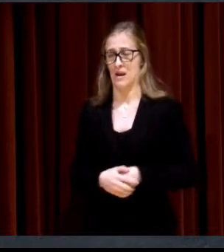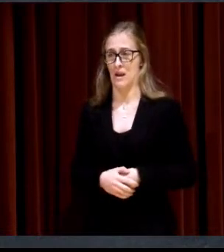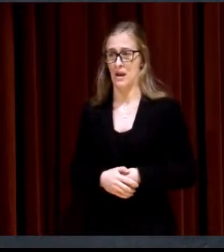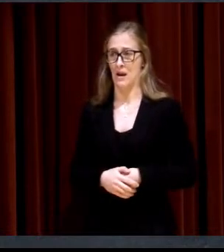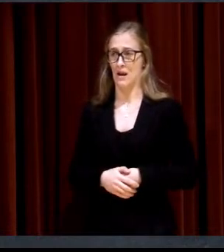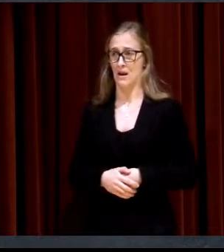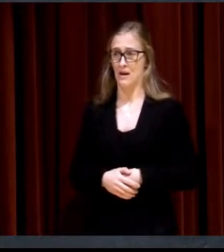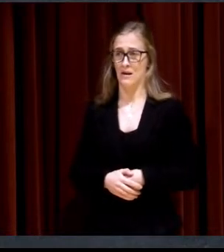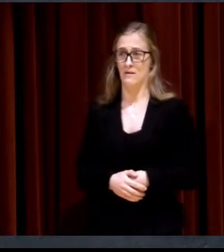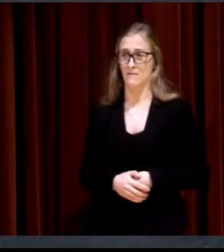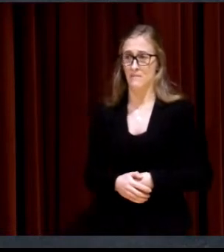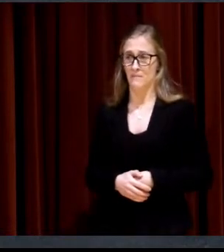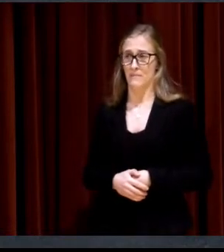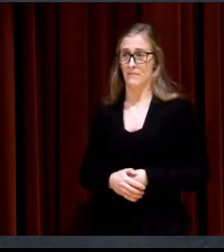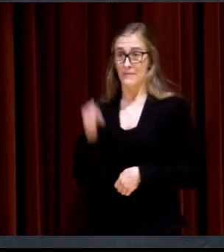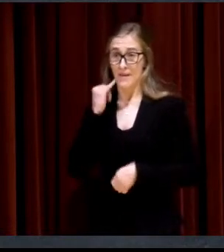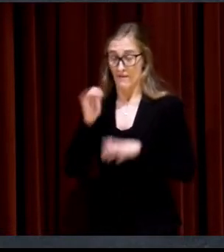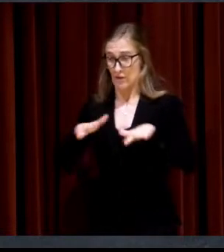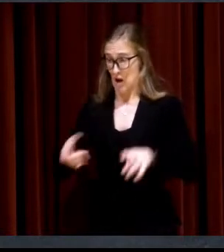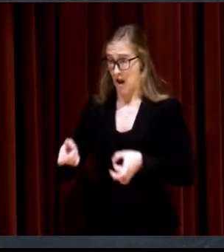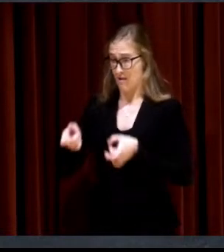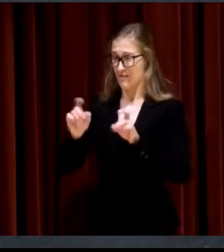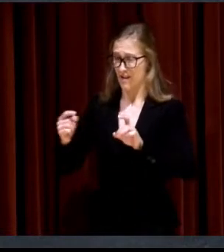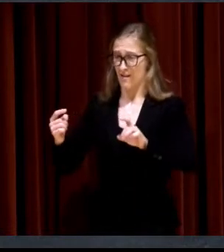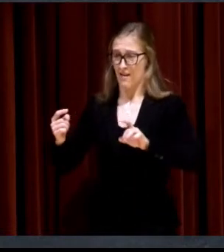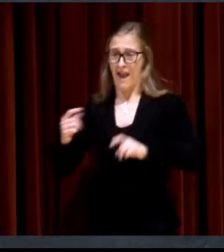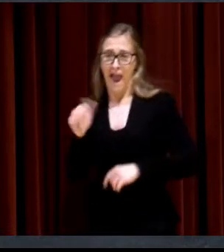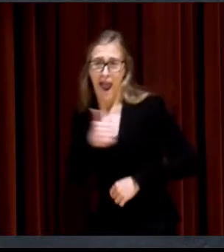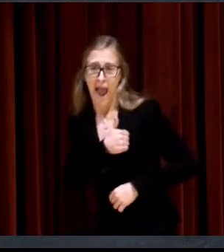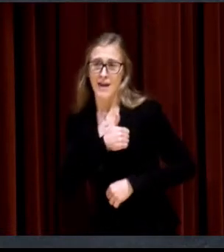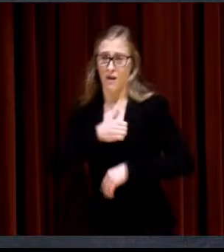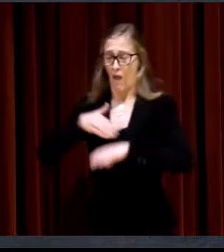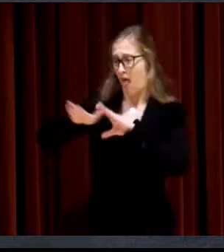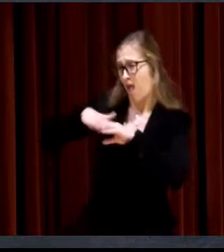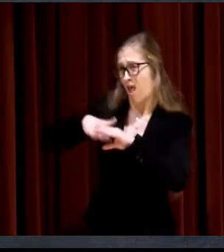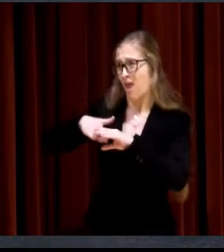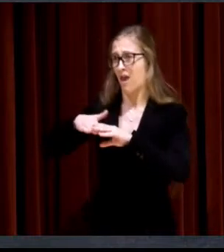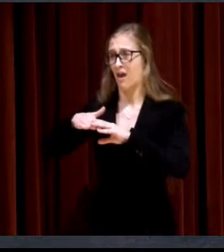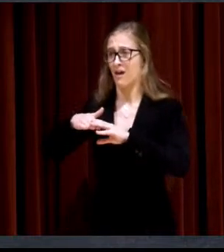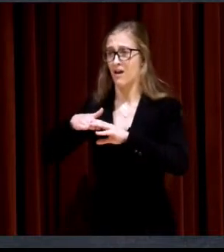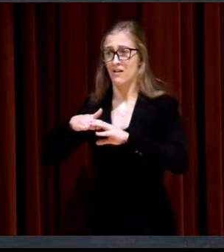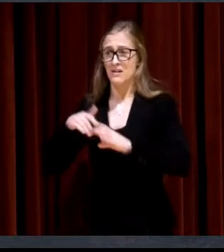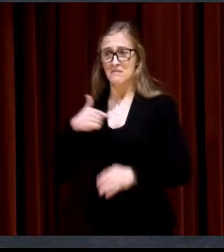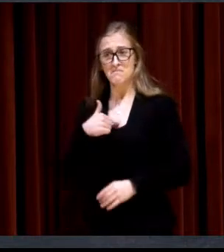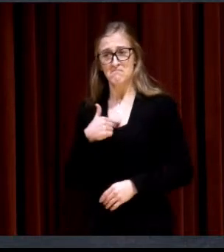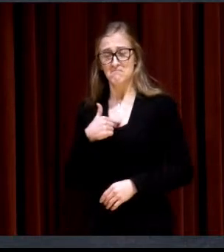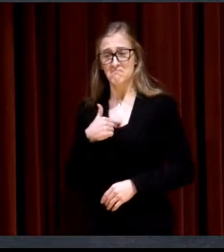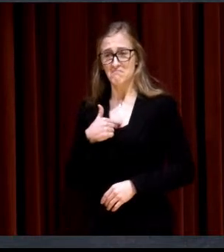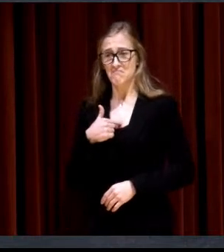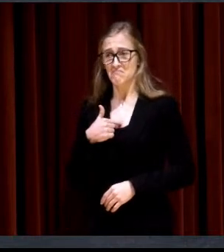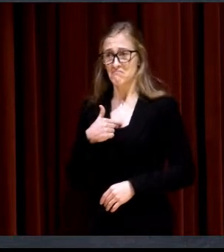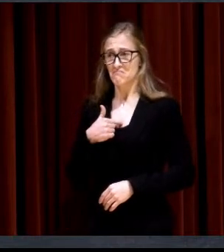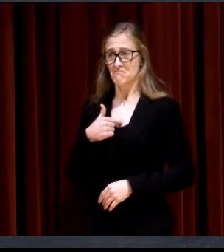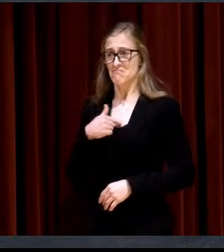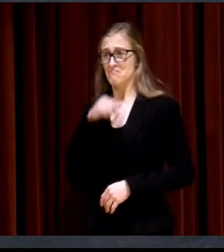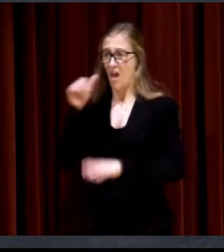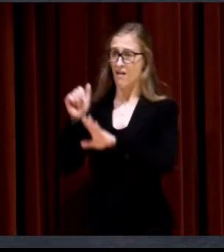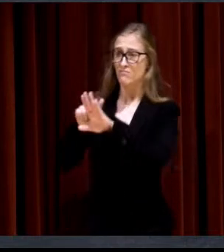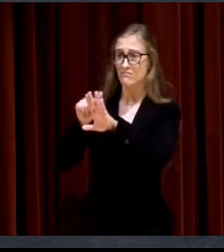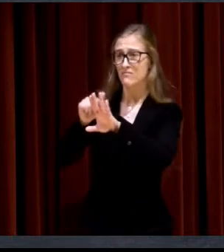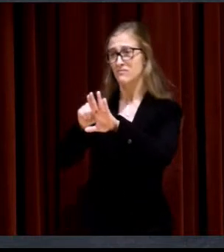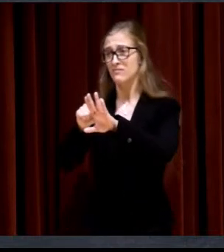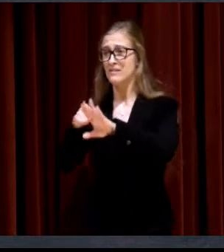on people's doors. If a child gave me a hard time, because I know my way around the city of Wilmington, I go knock on your mama's door and tell